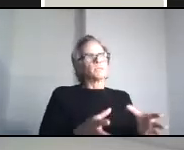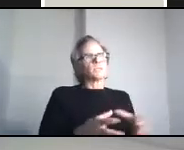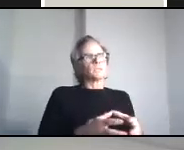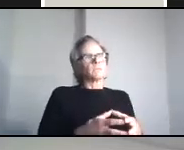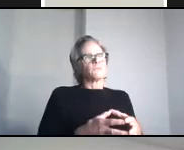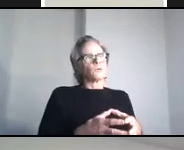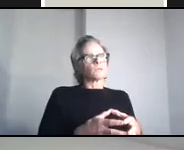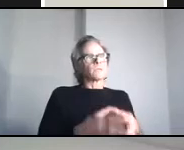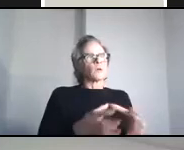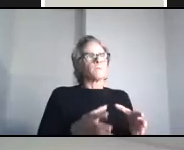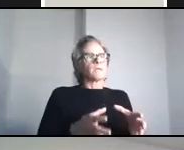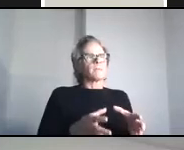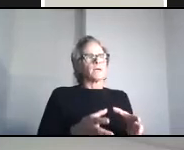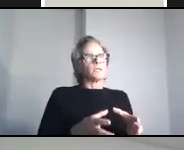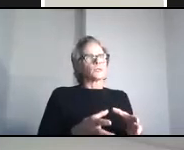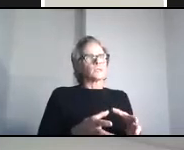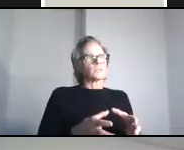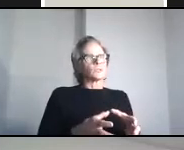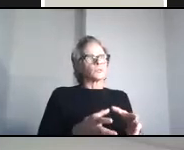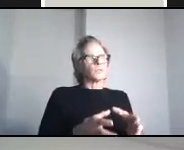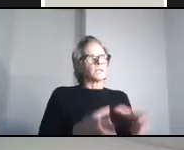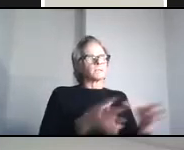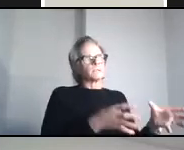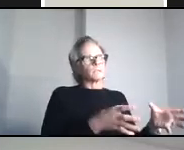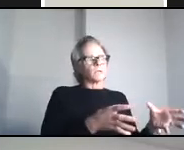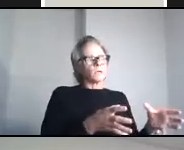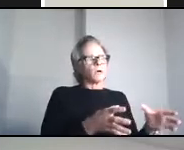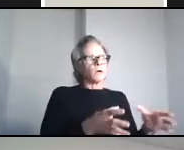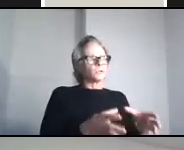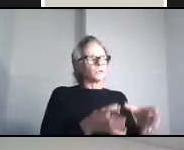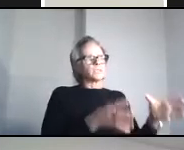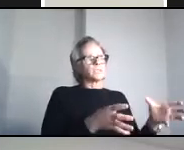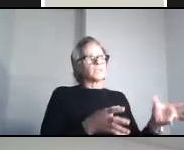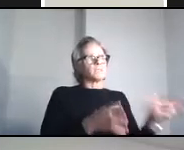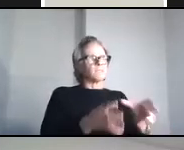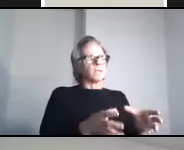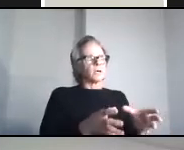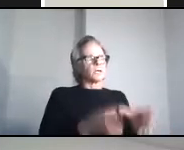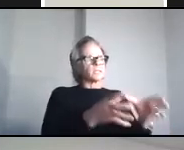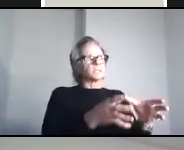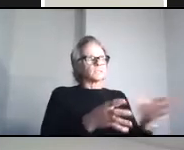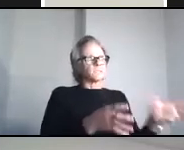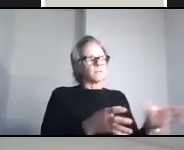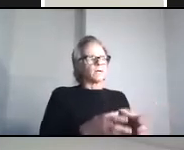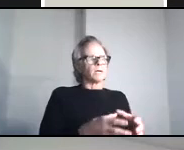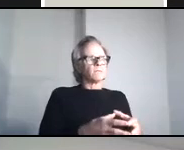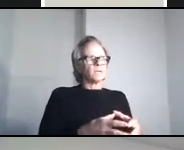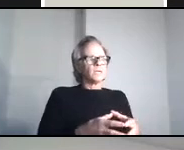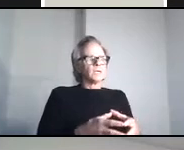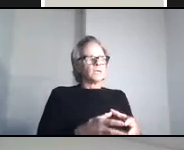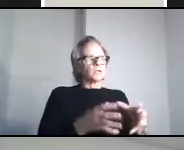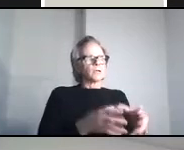what I mentioned in the before is really opening up that entrance to that great hall so that I can see it from below and I can see it from